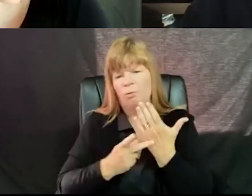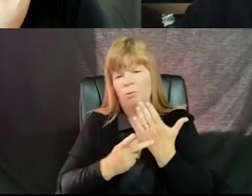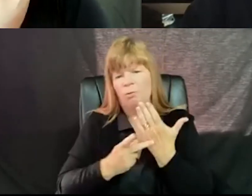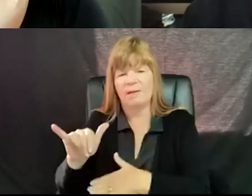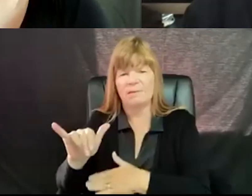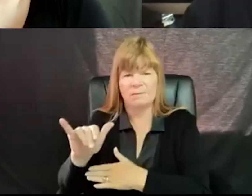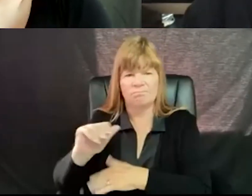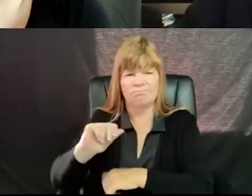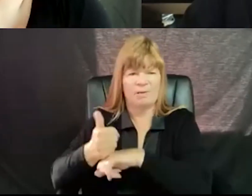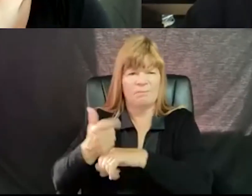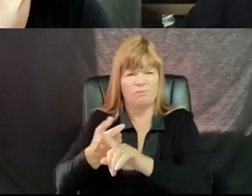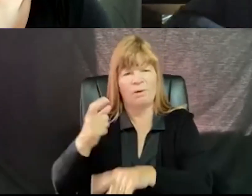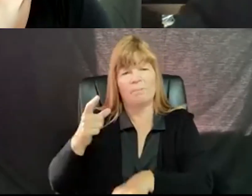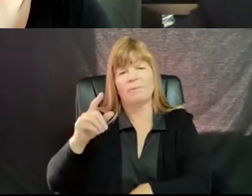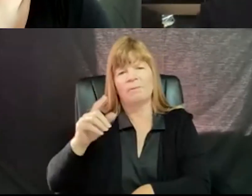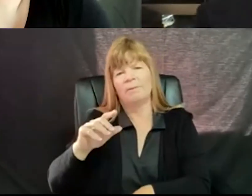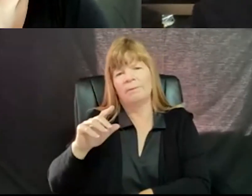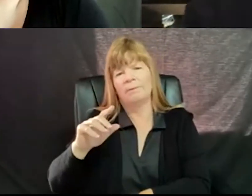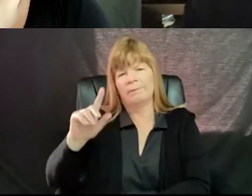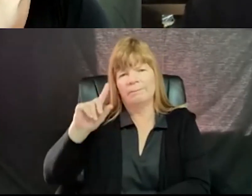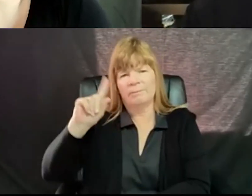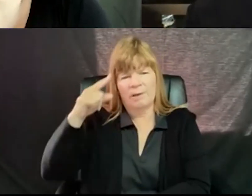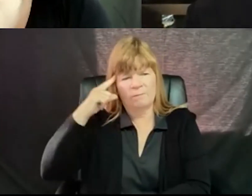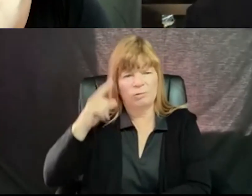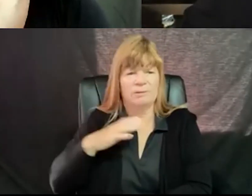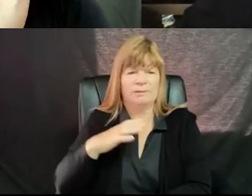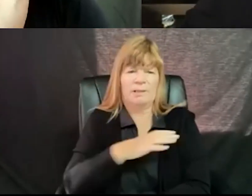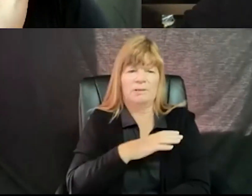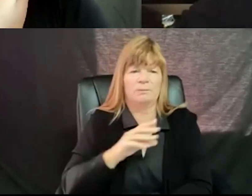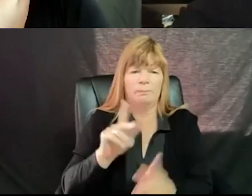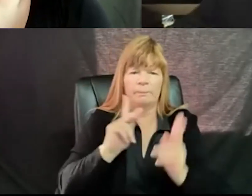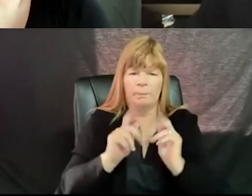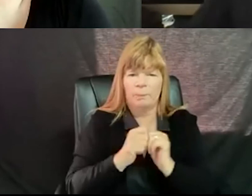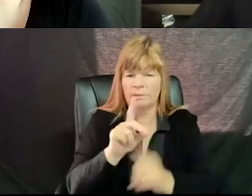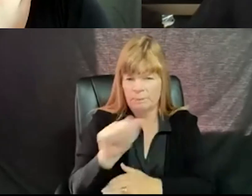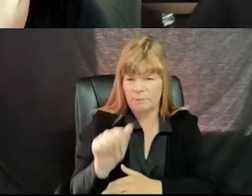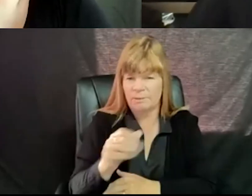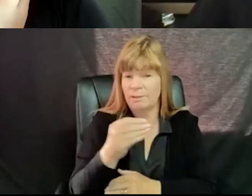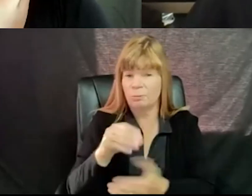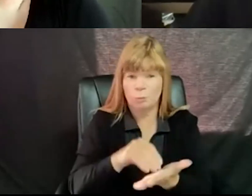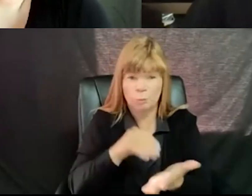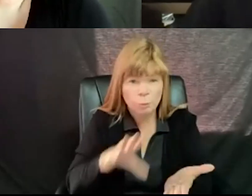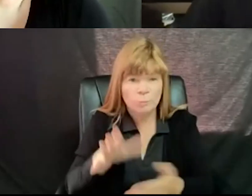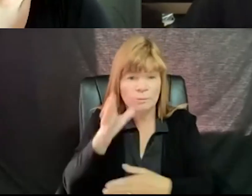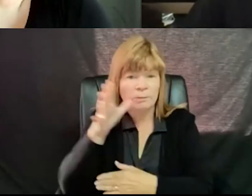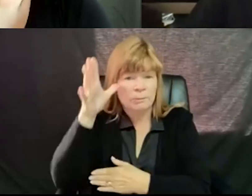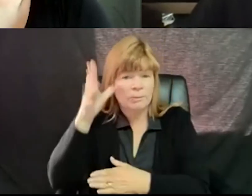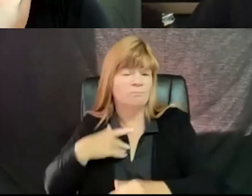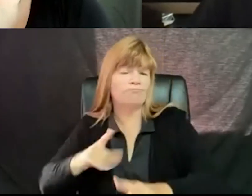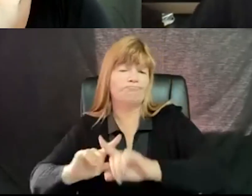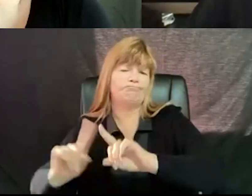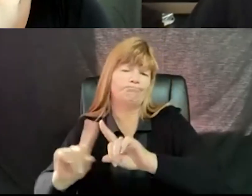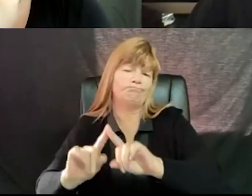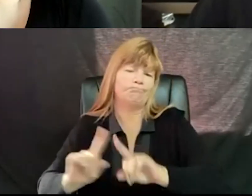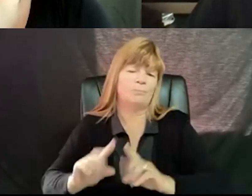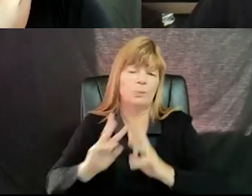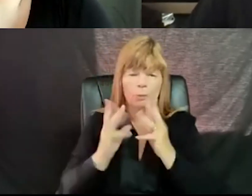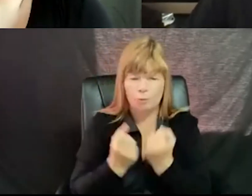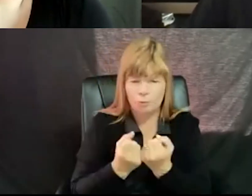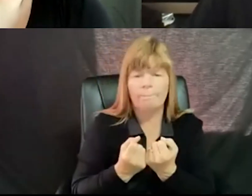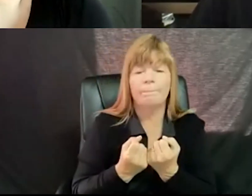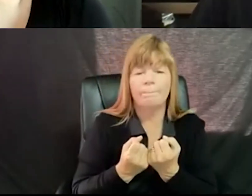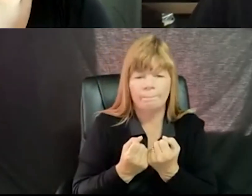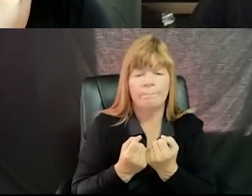with Disabilities. And even as students or parents, there are all kinds of workshops. That